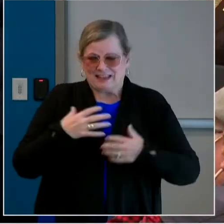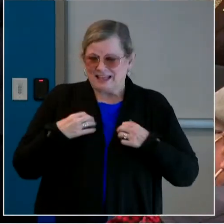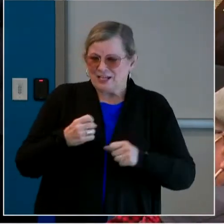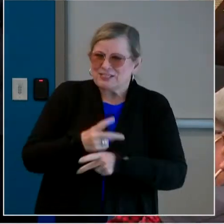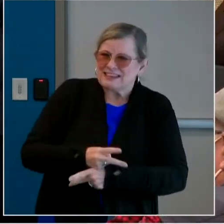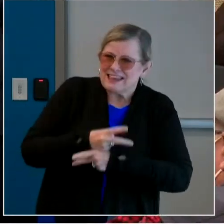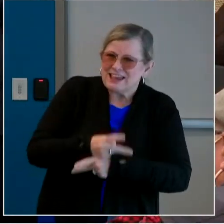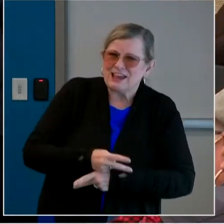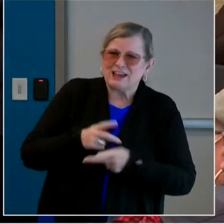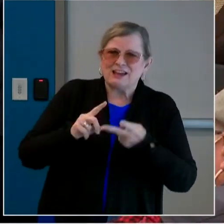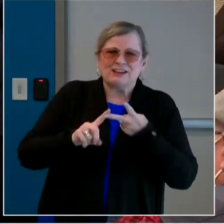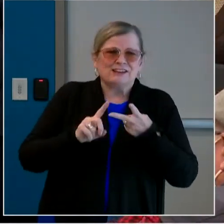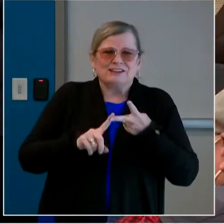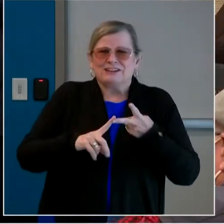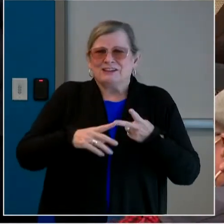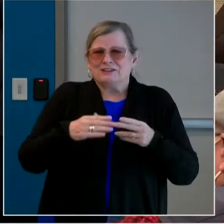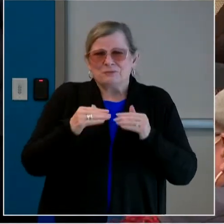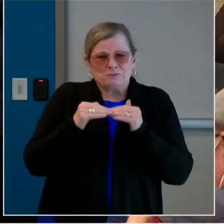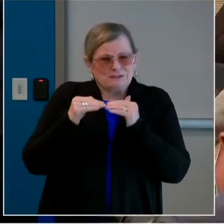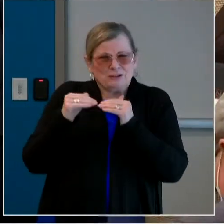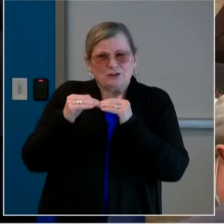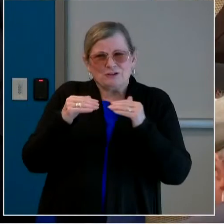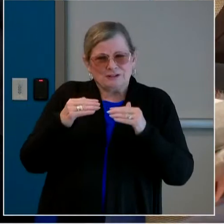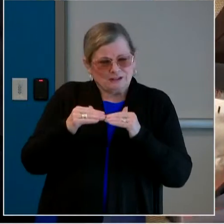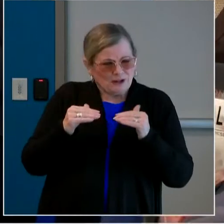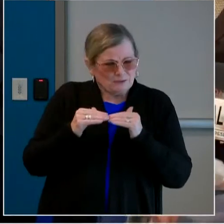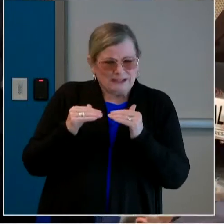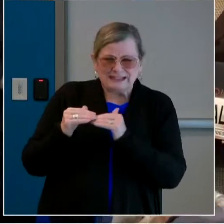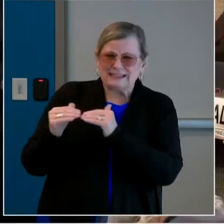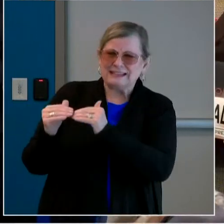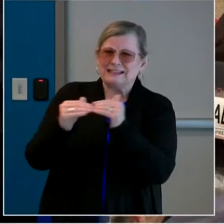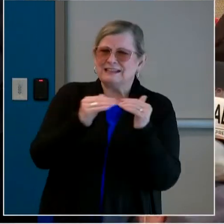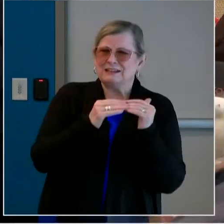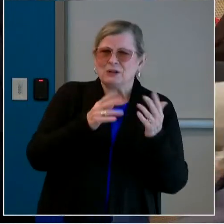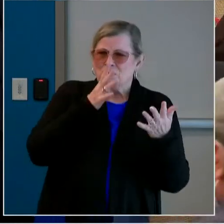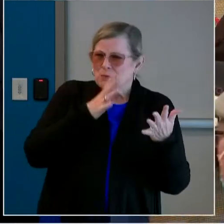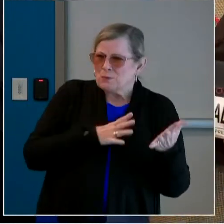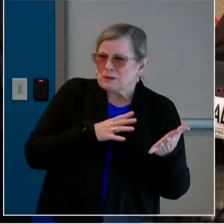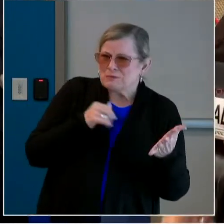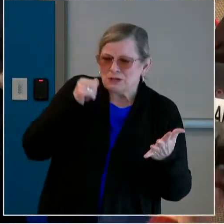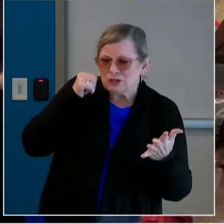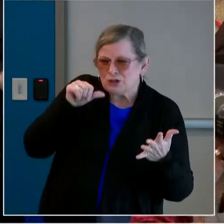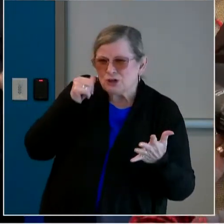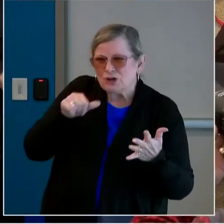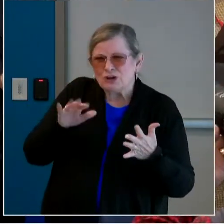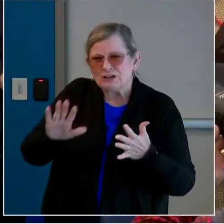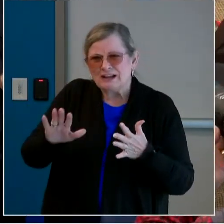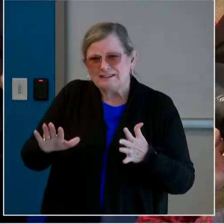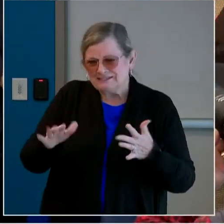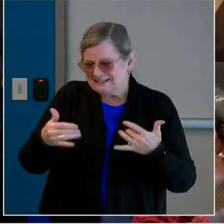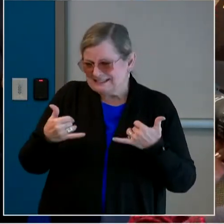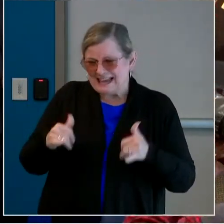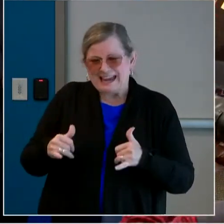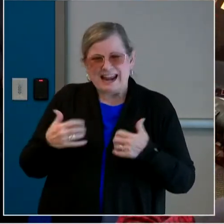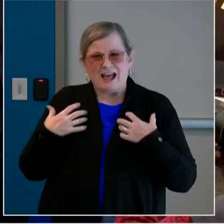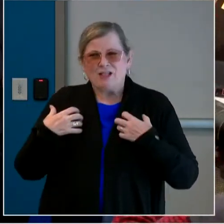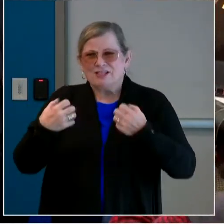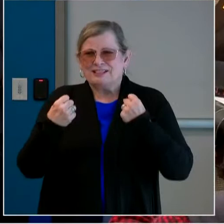equity, to making sure that our women and girls have what they need to stay healthy, only to be reminded that the most